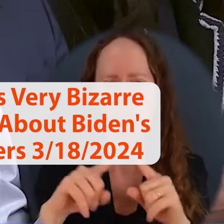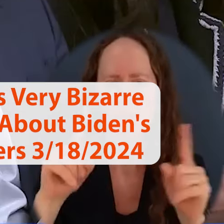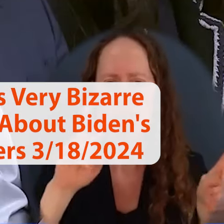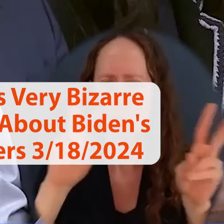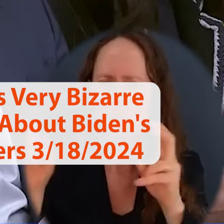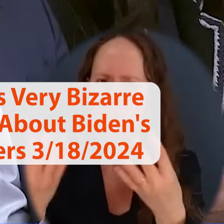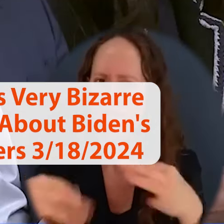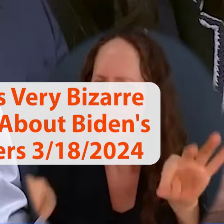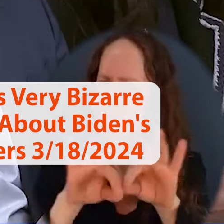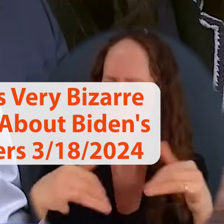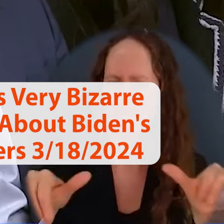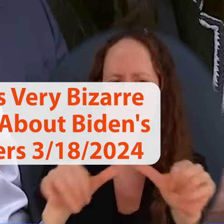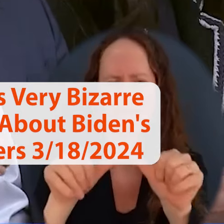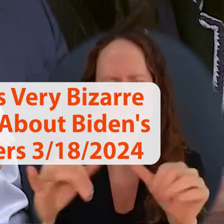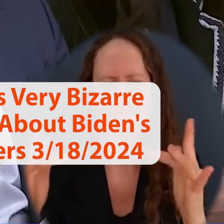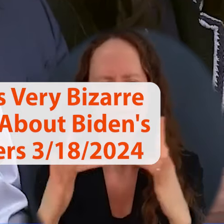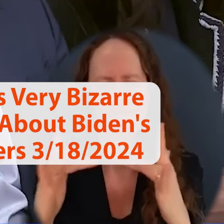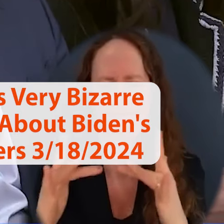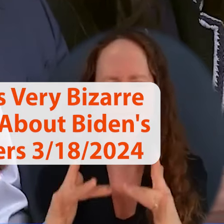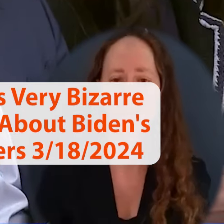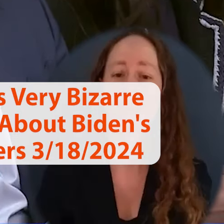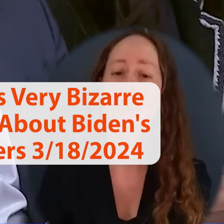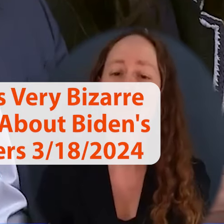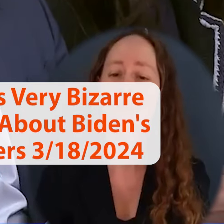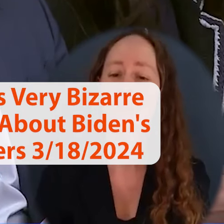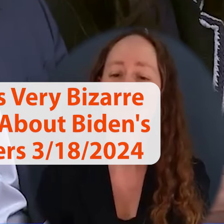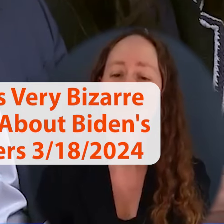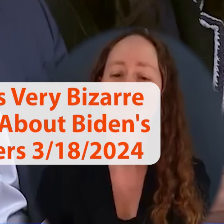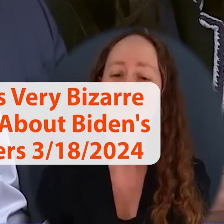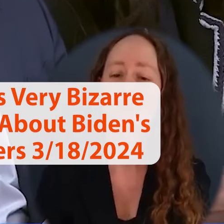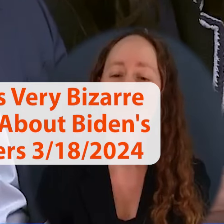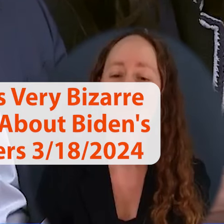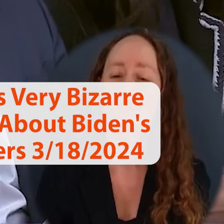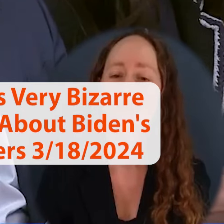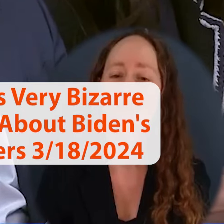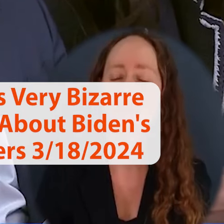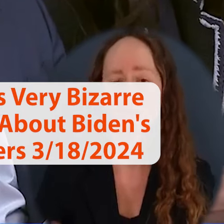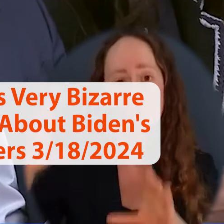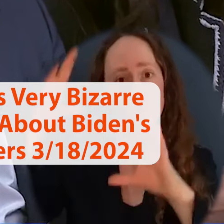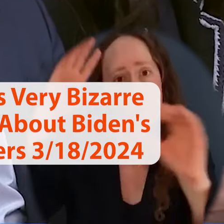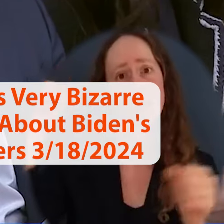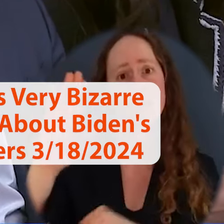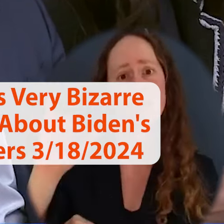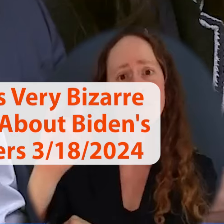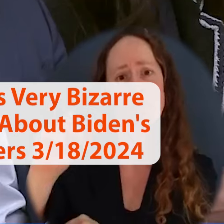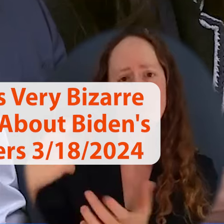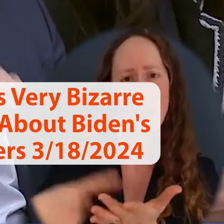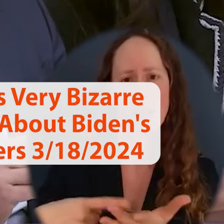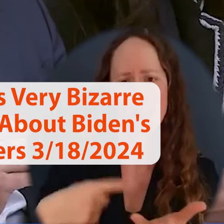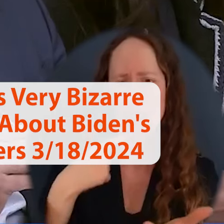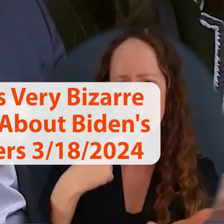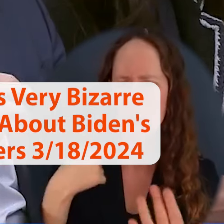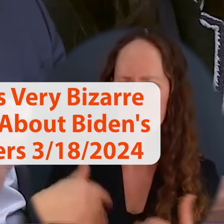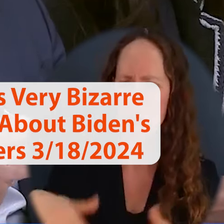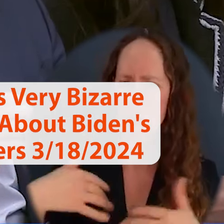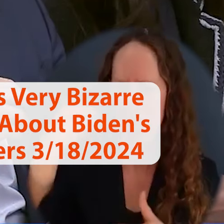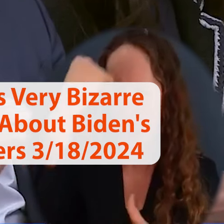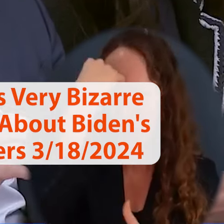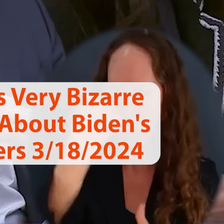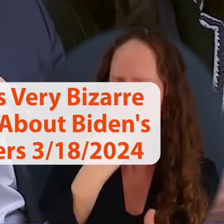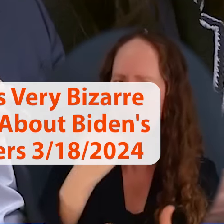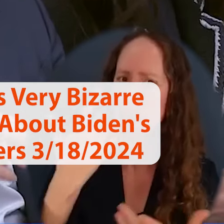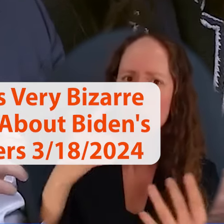when President Biden was told his handling of the war between Israel and Hamas was starting to affect his poll numbers, the quote is, he began